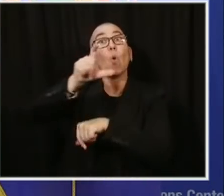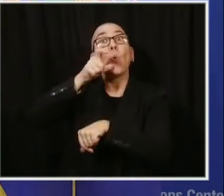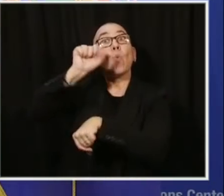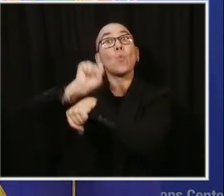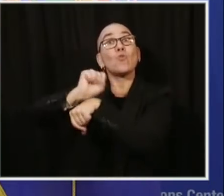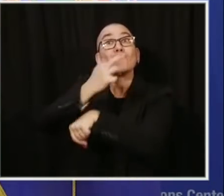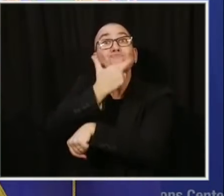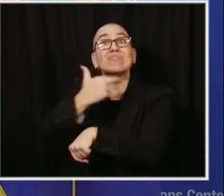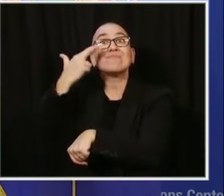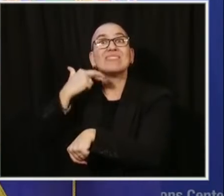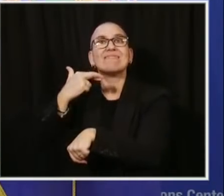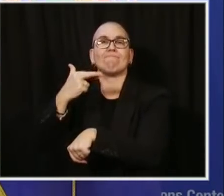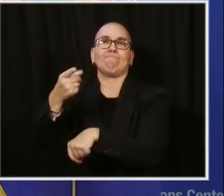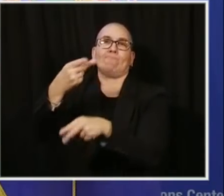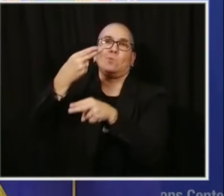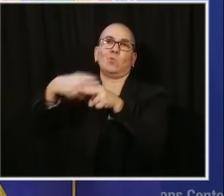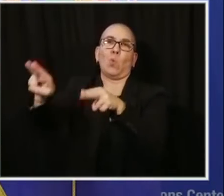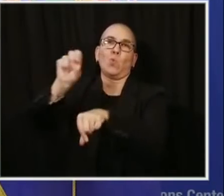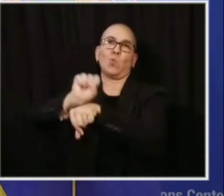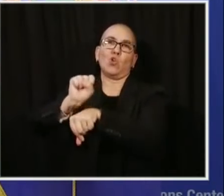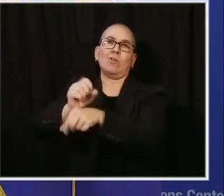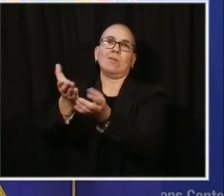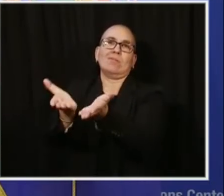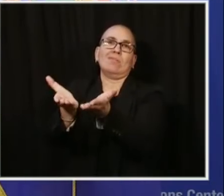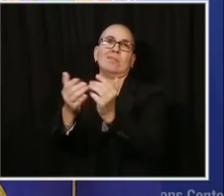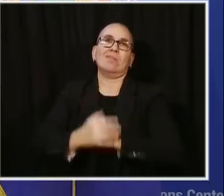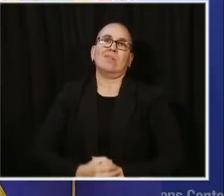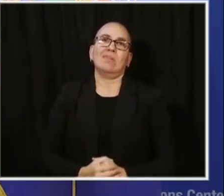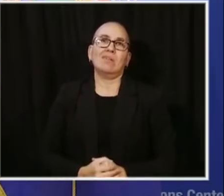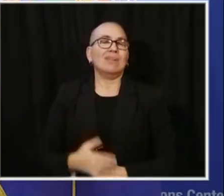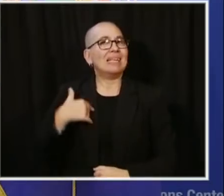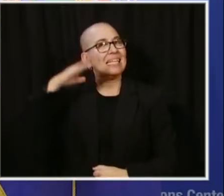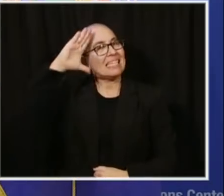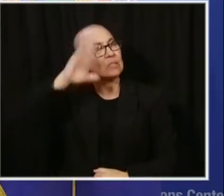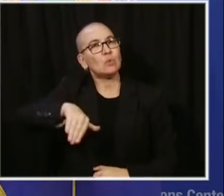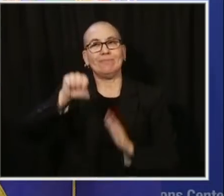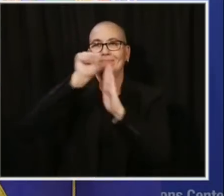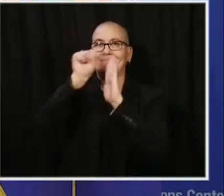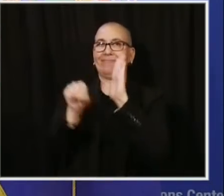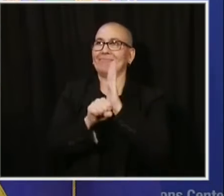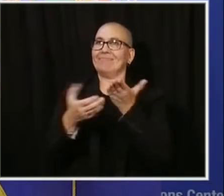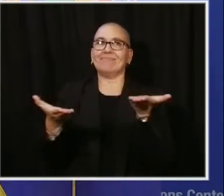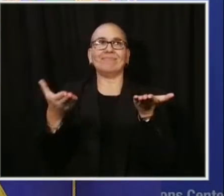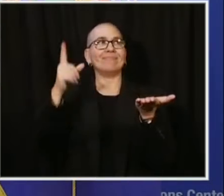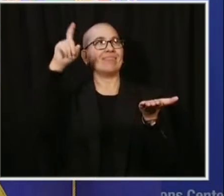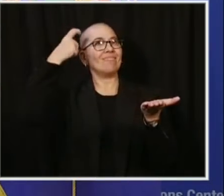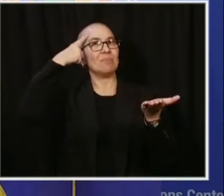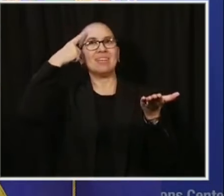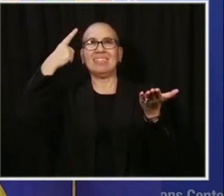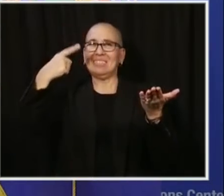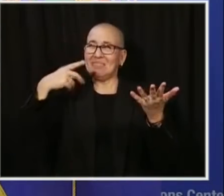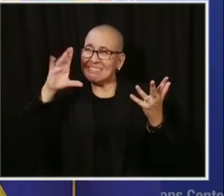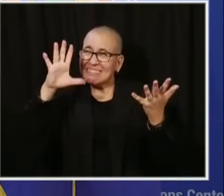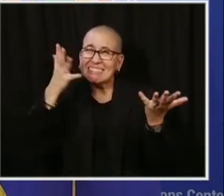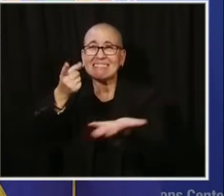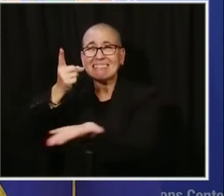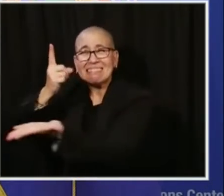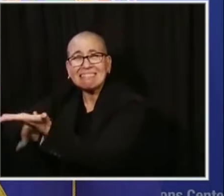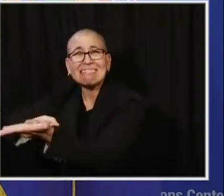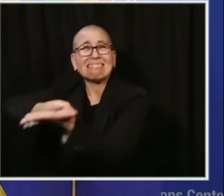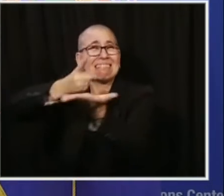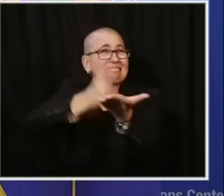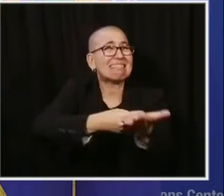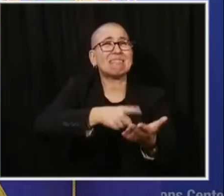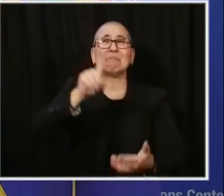mentioned, across the entirety of state government with hundreds and thousands of businesses every week. We hold roundtables with hospitality industry,